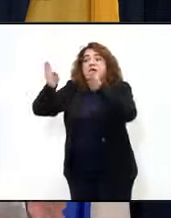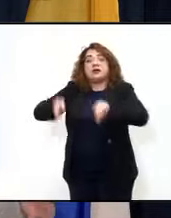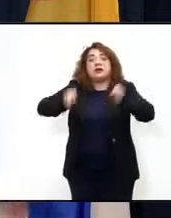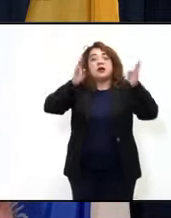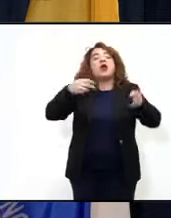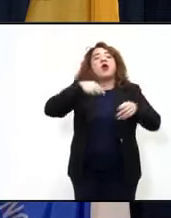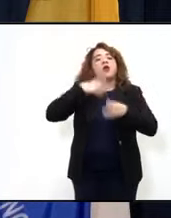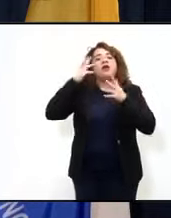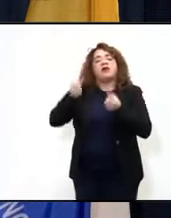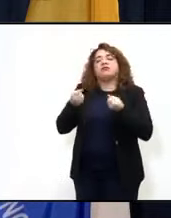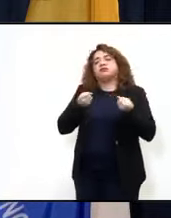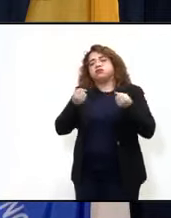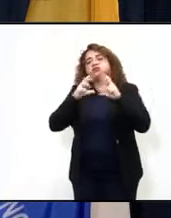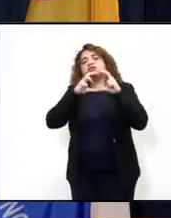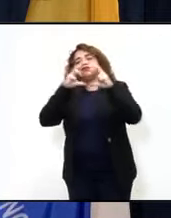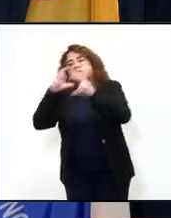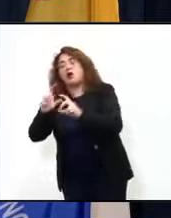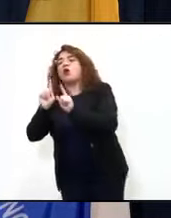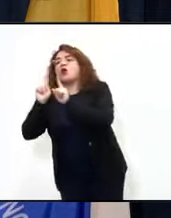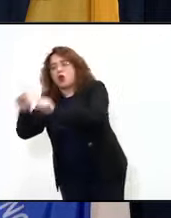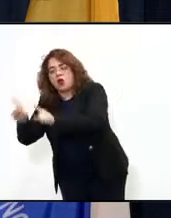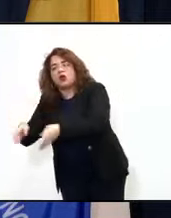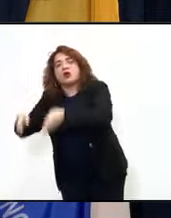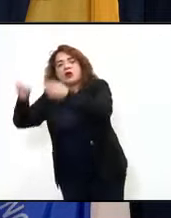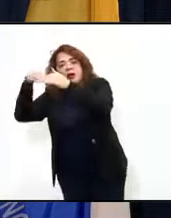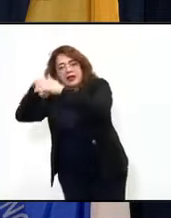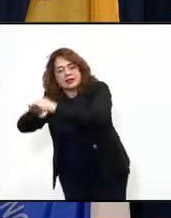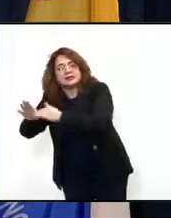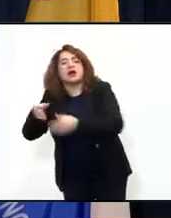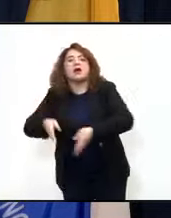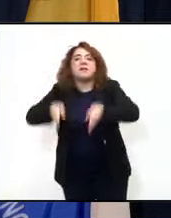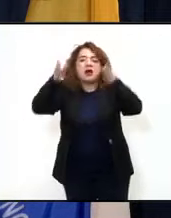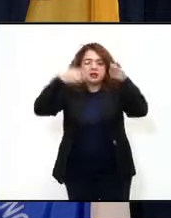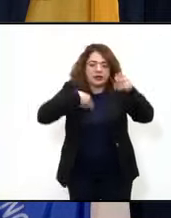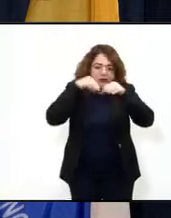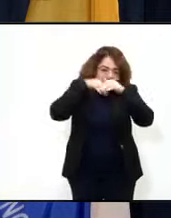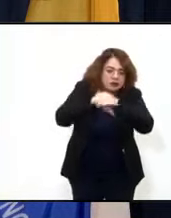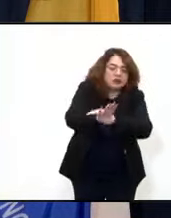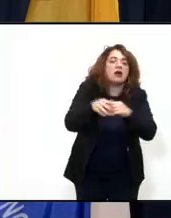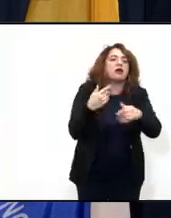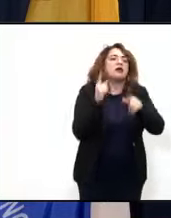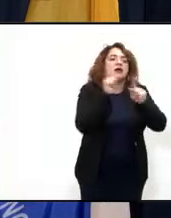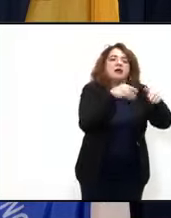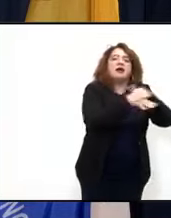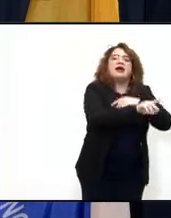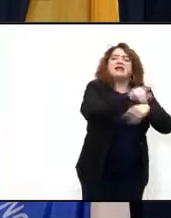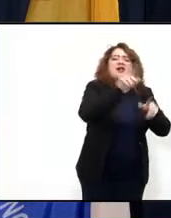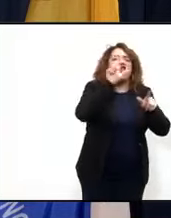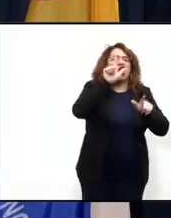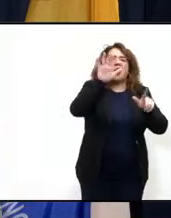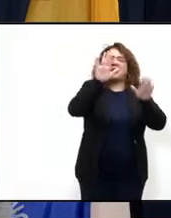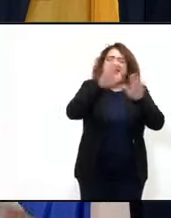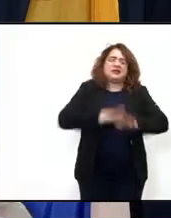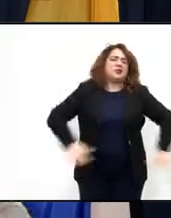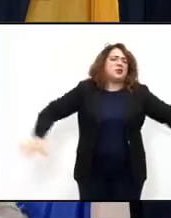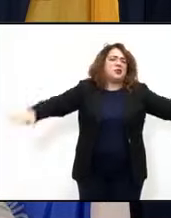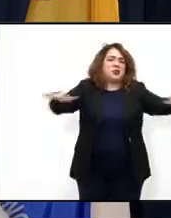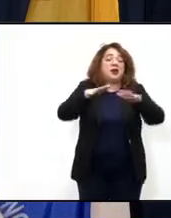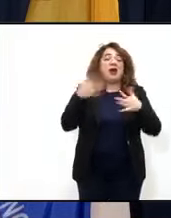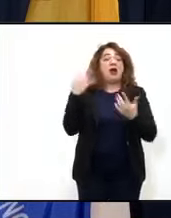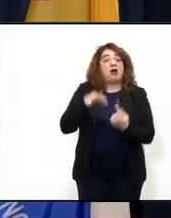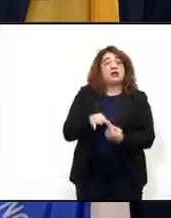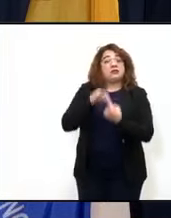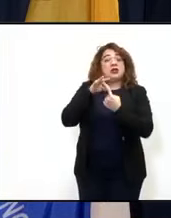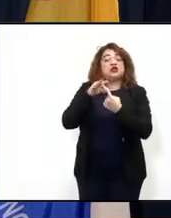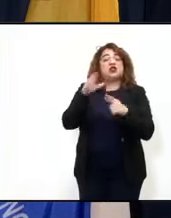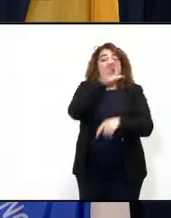to senior building all across the city. The second mobile unit that we have is actually going to be hosting a special clinic out in